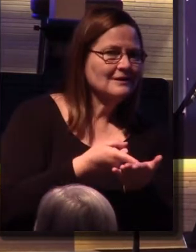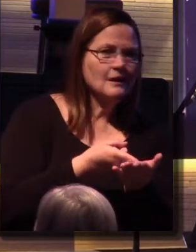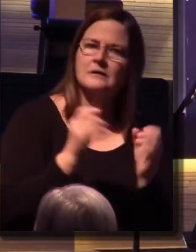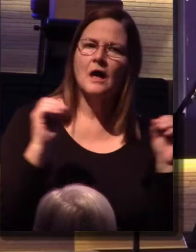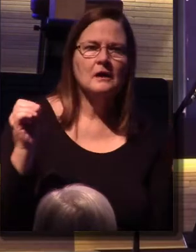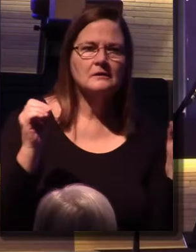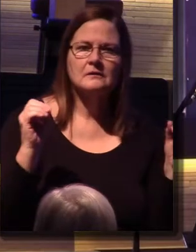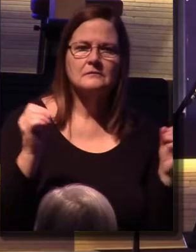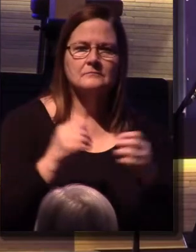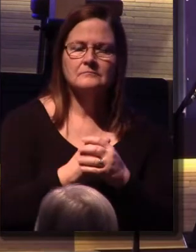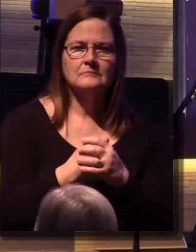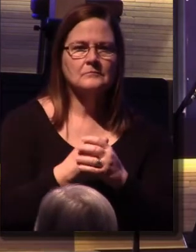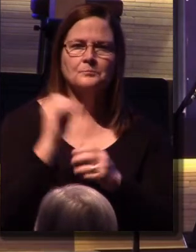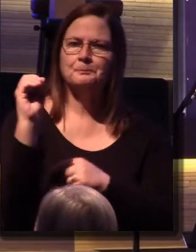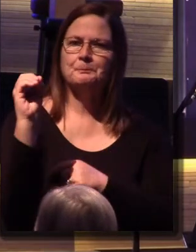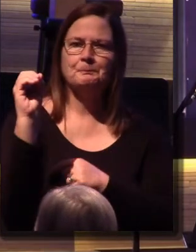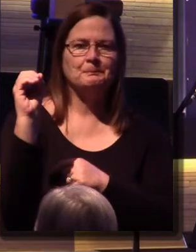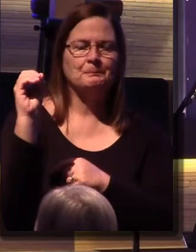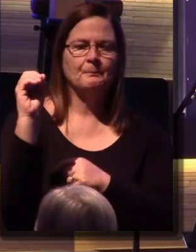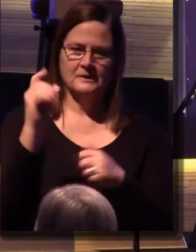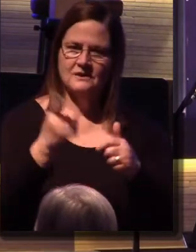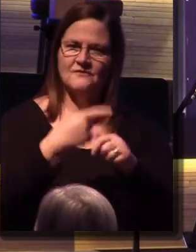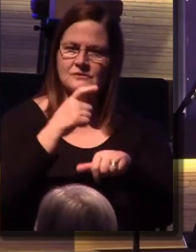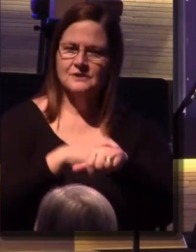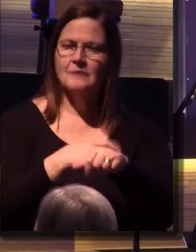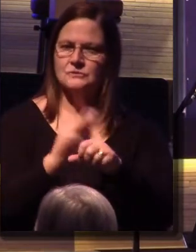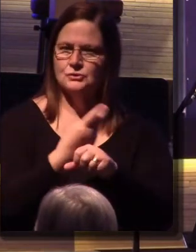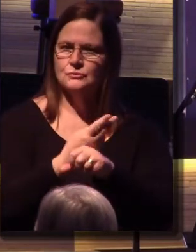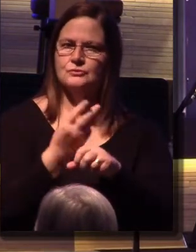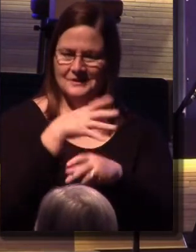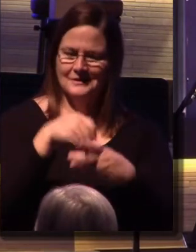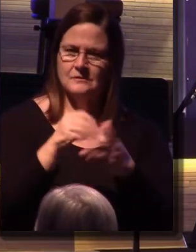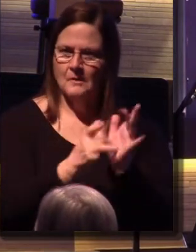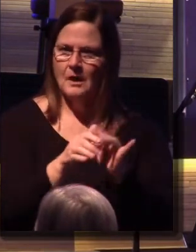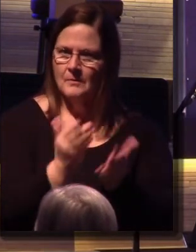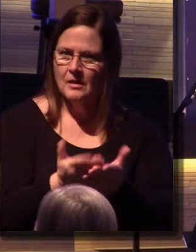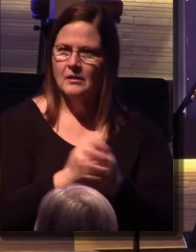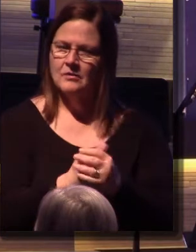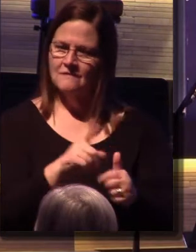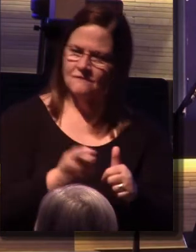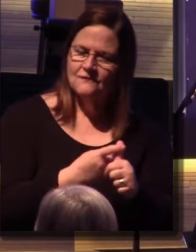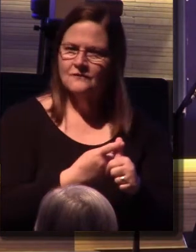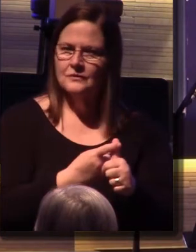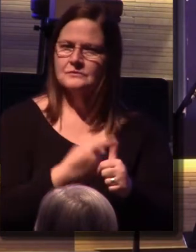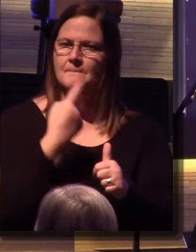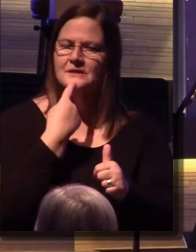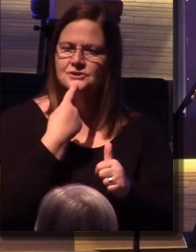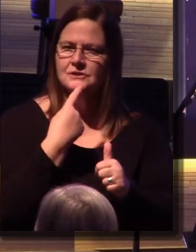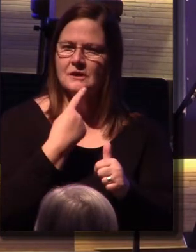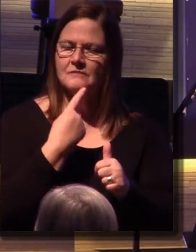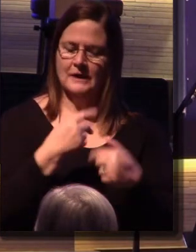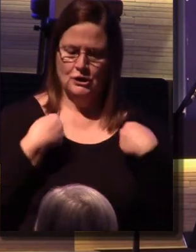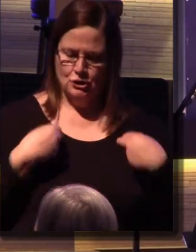scriptures? Nunce. Zero. It's not used at all. And so this is the very